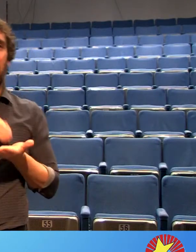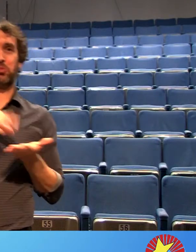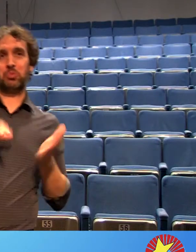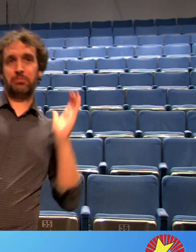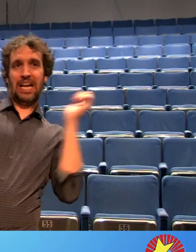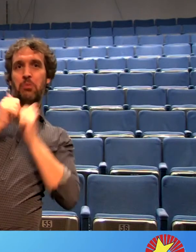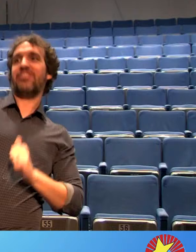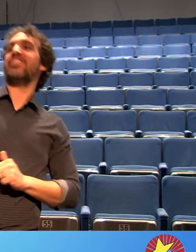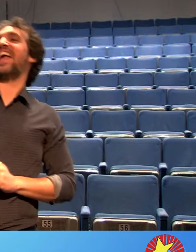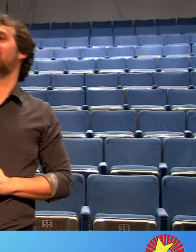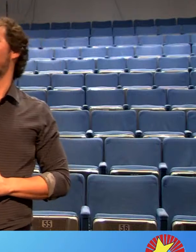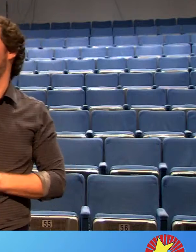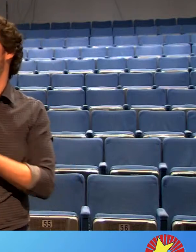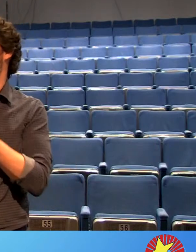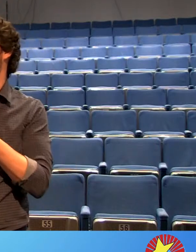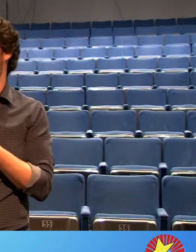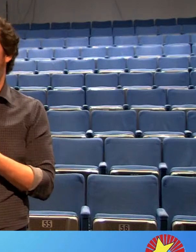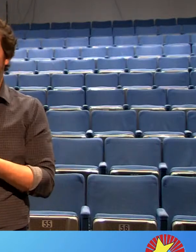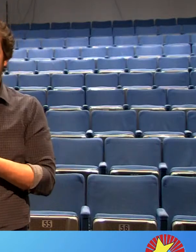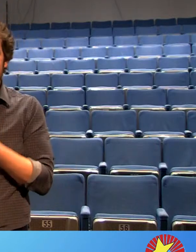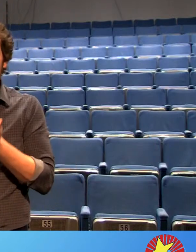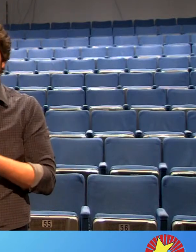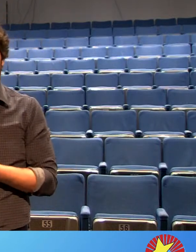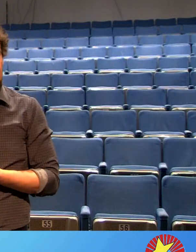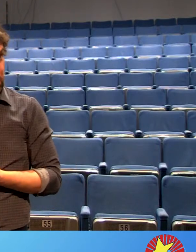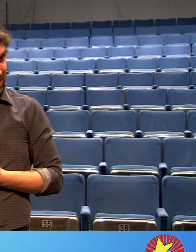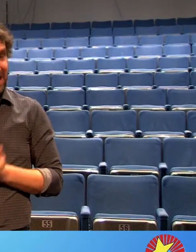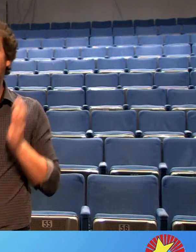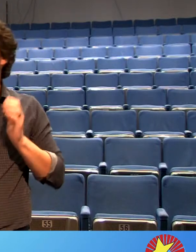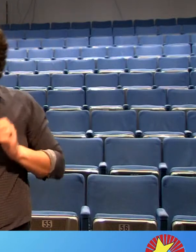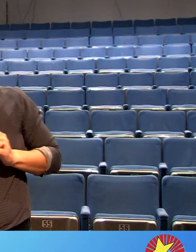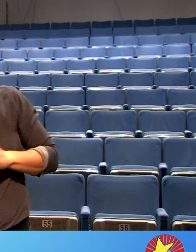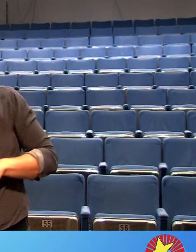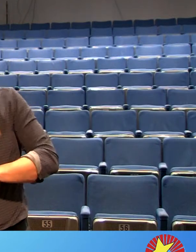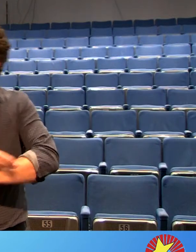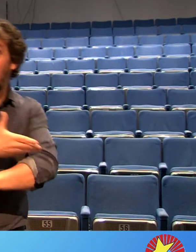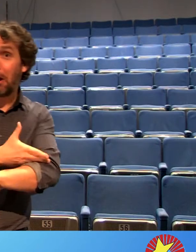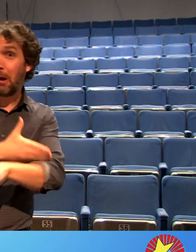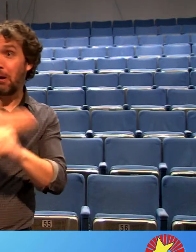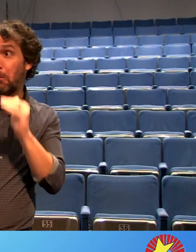as they hold public information for us to compare our data